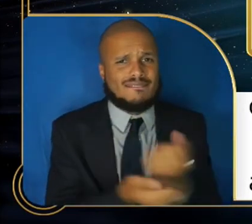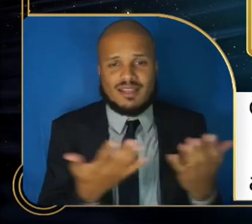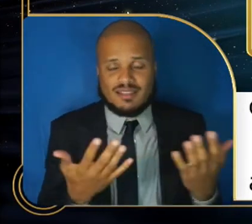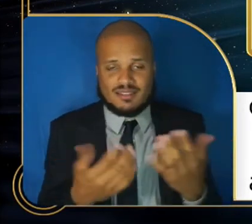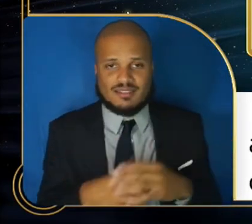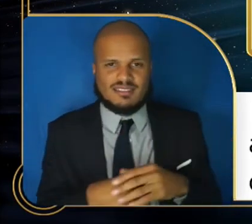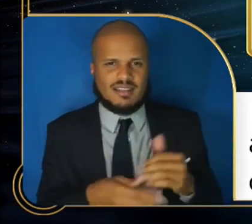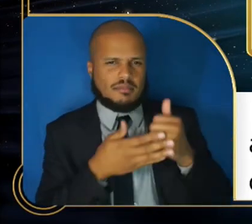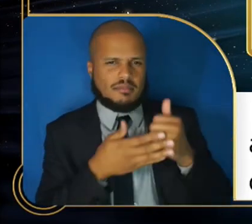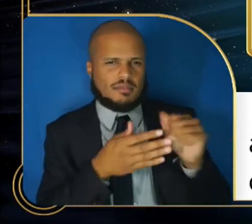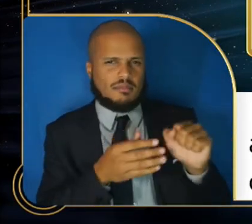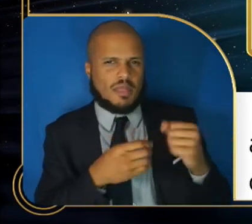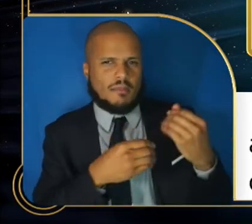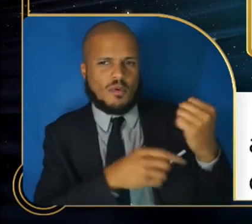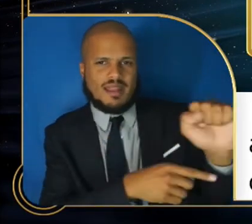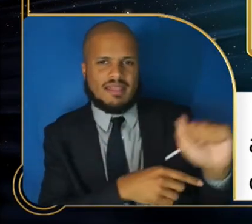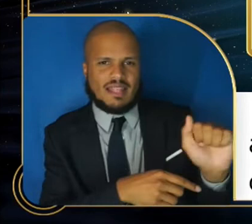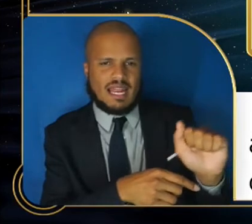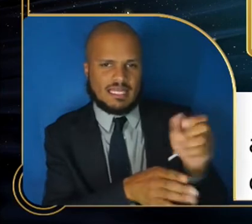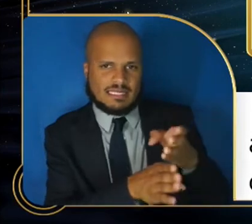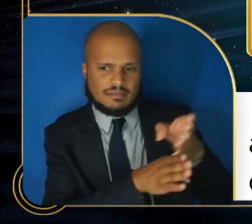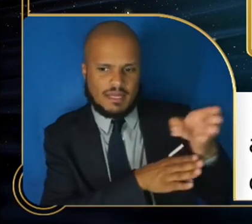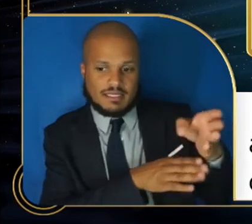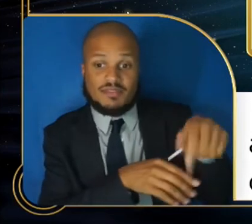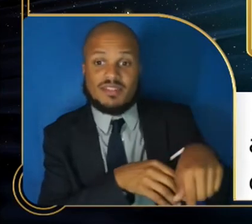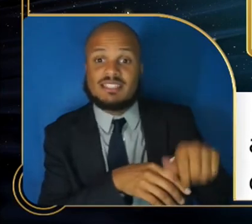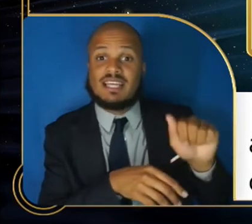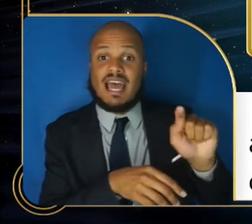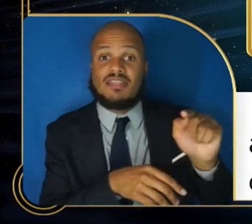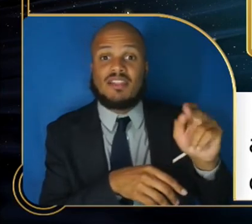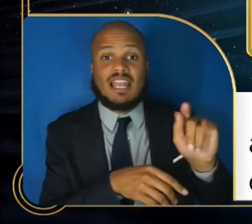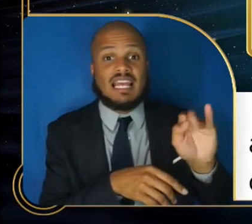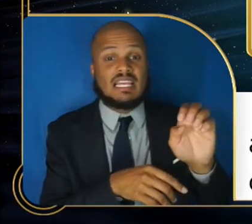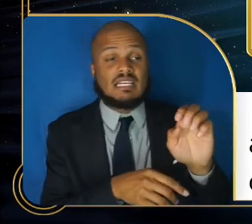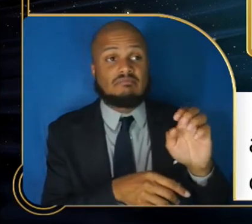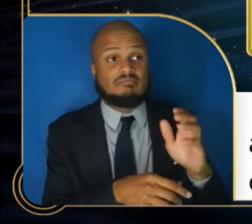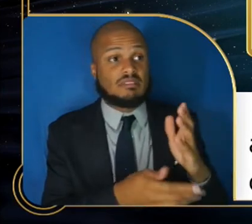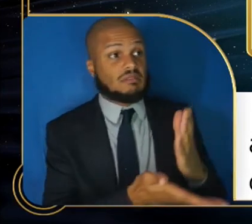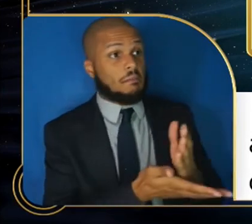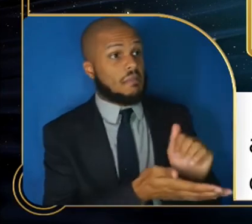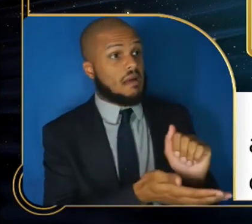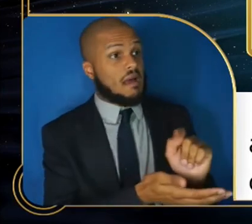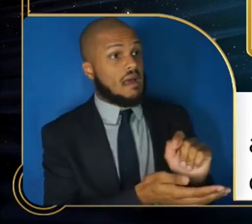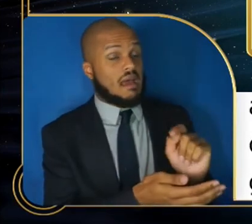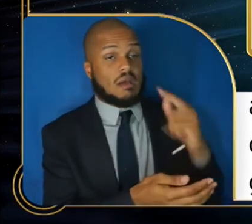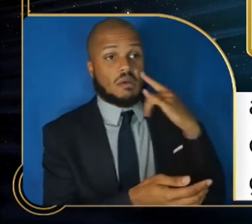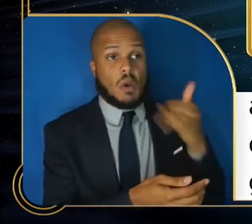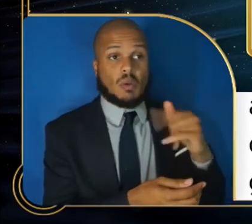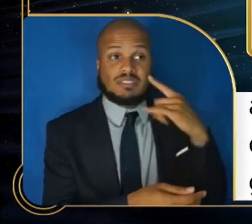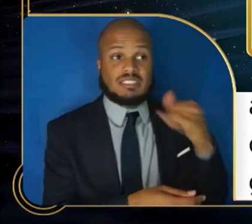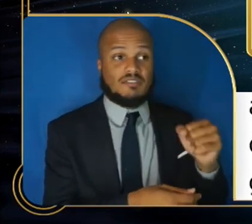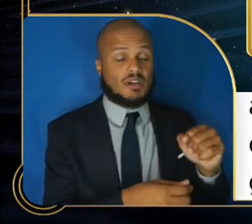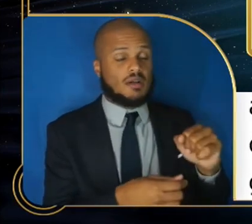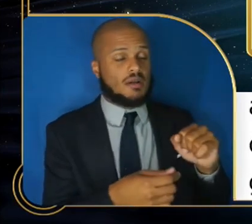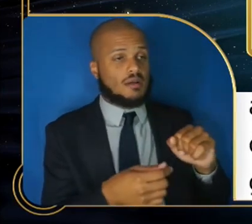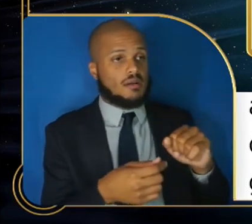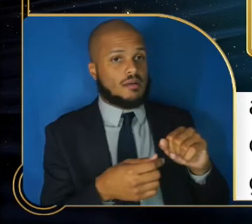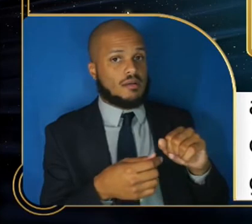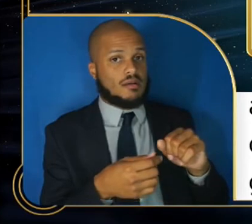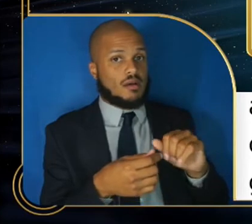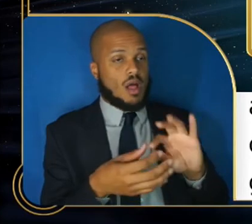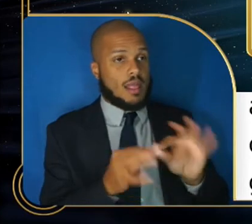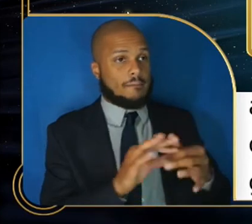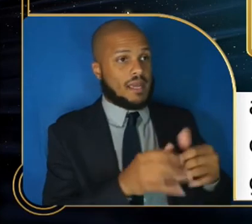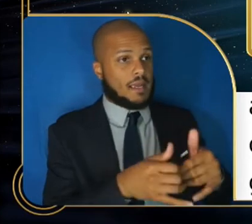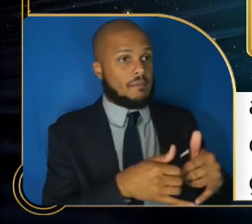at large. This athlete did not stop at being a gold and silver Olympic medalist. She used her platform to mentor